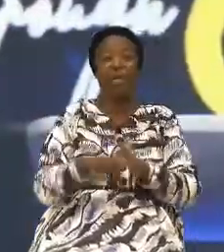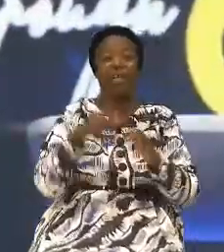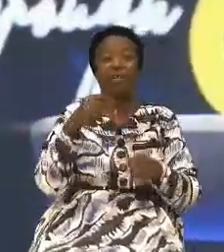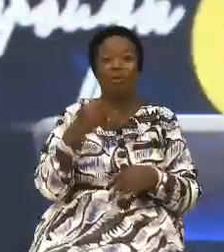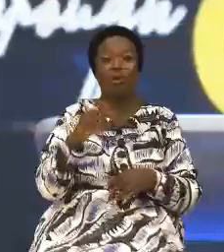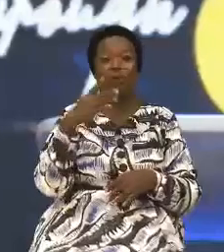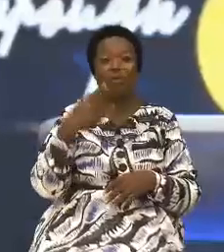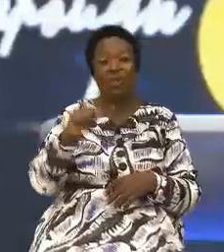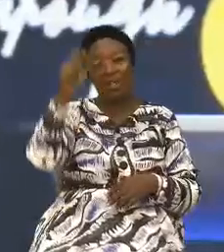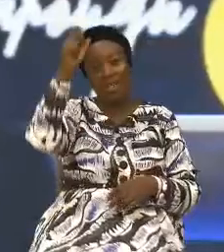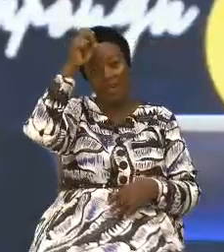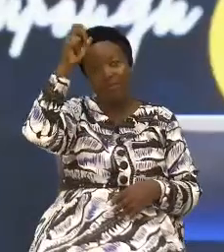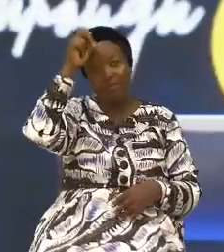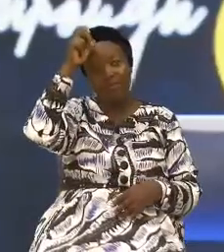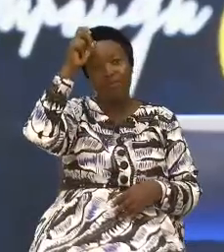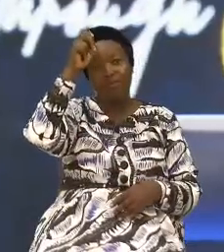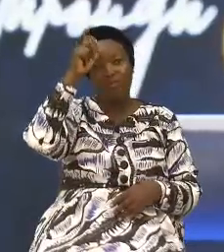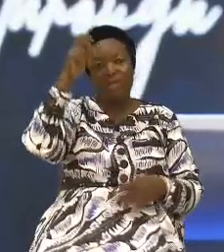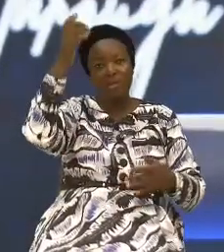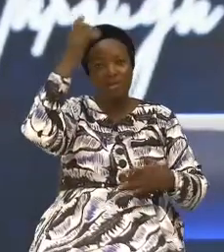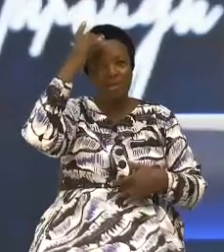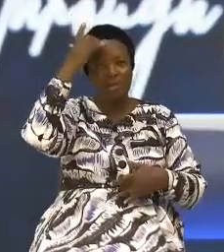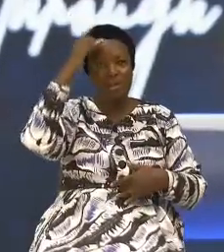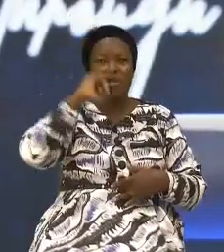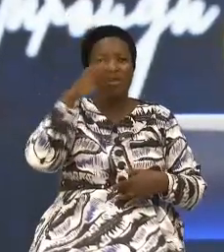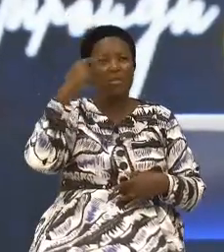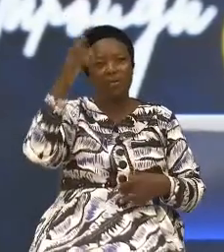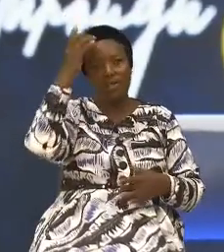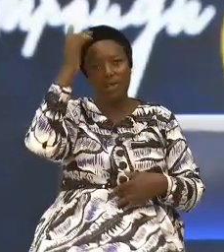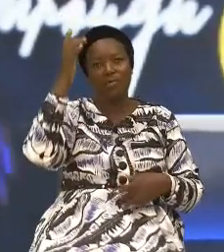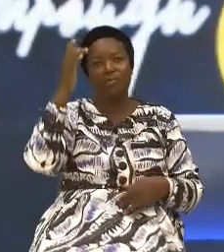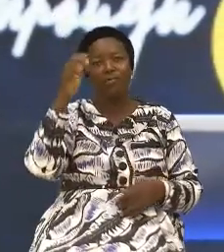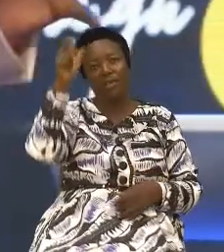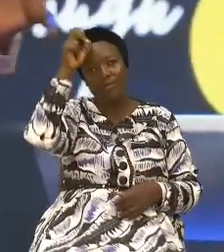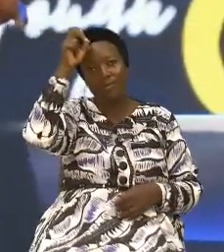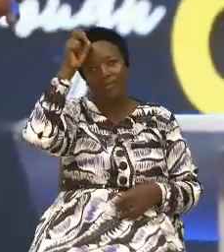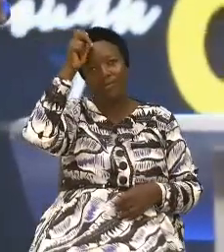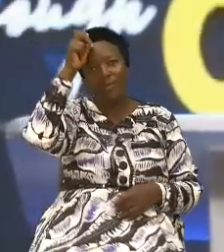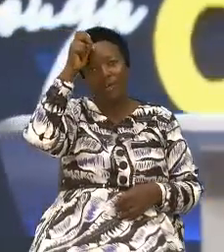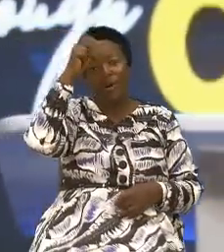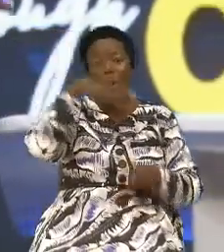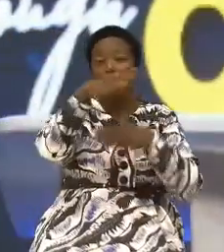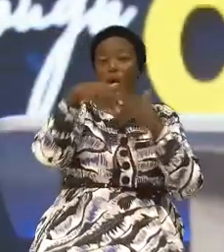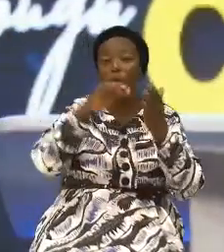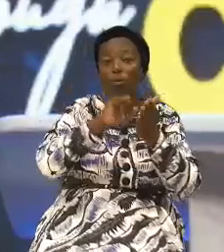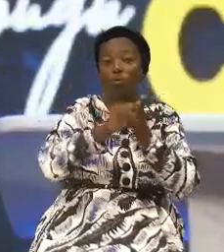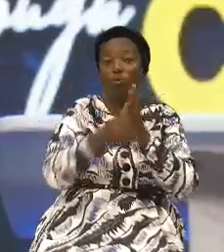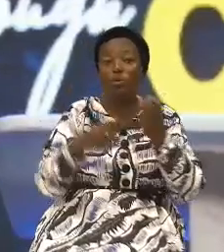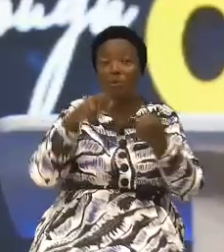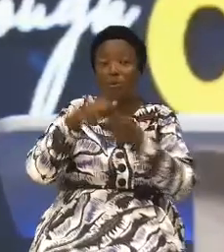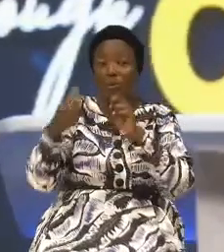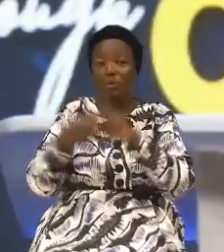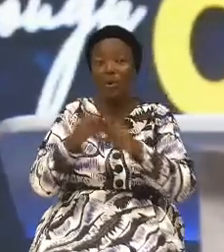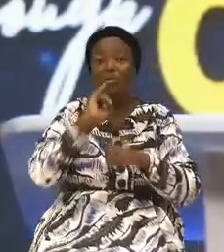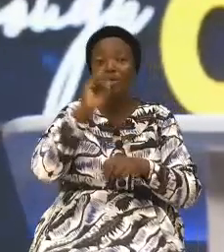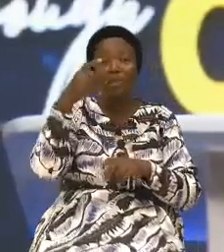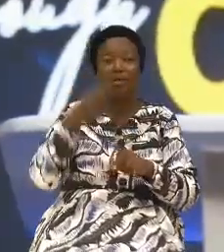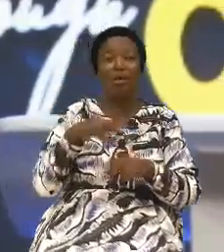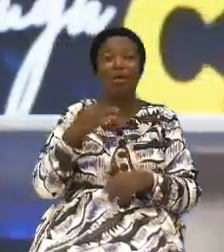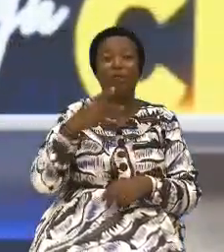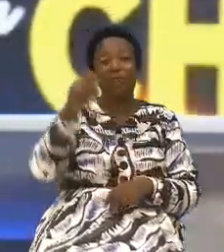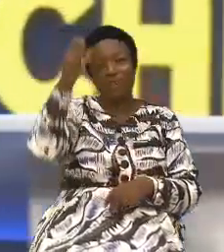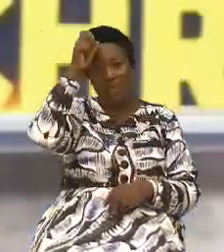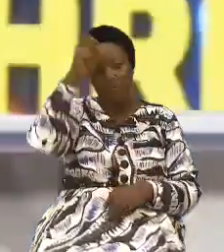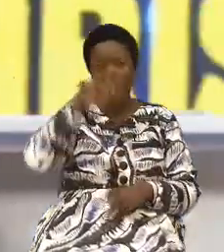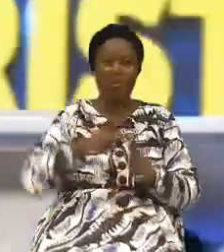the devil. Sickness is of the devil. All that calamity is of the devil. But thank